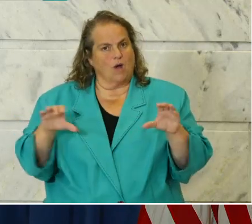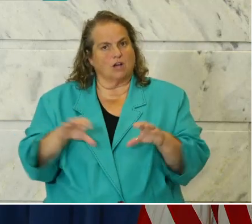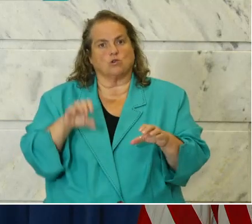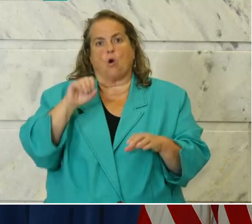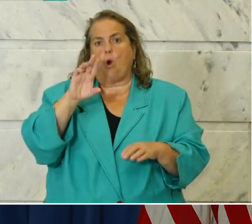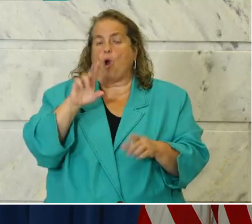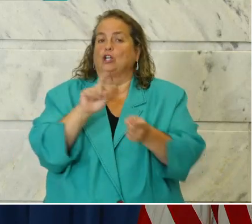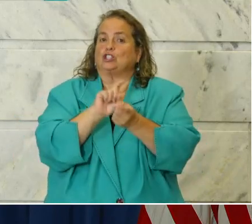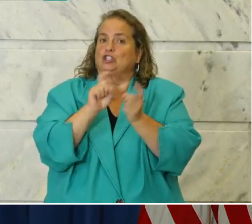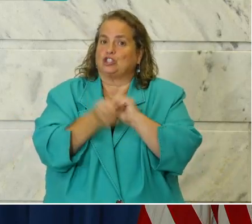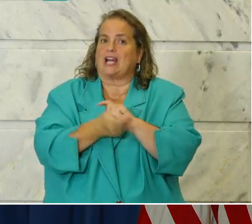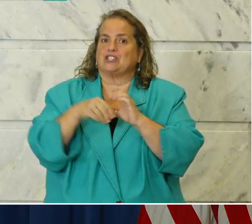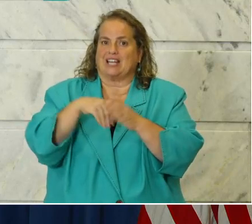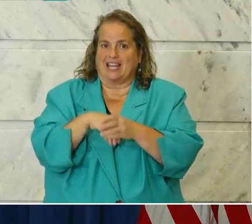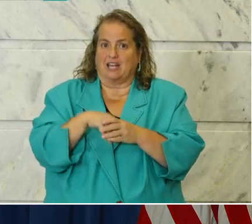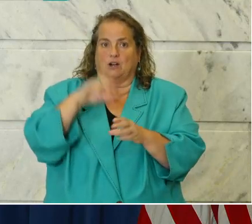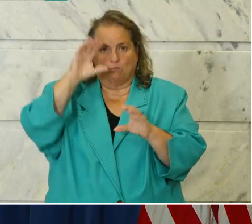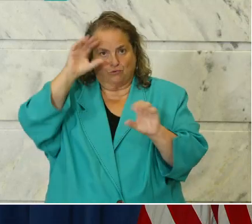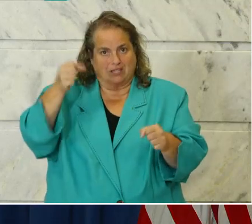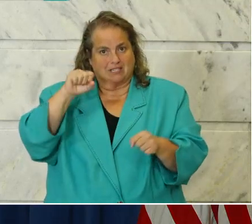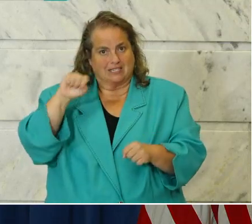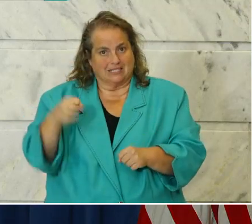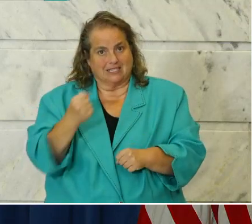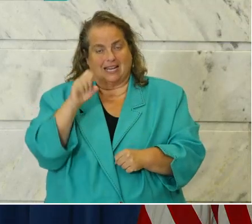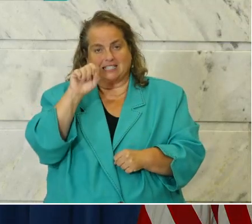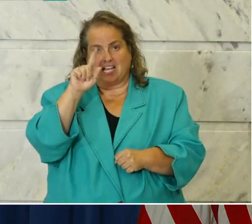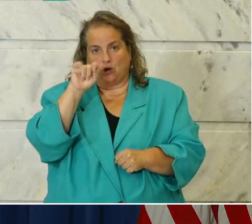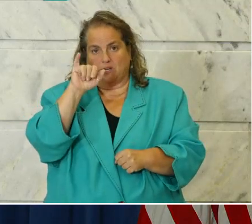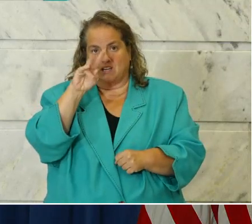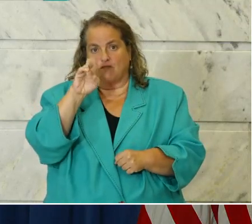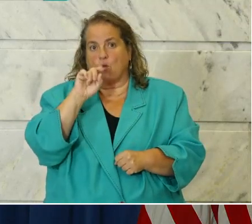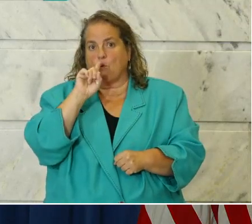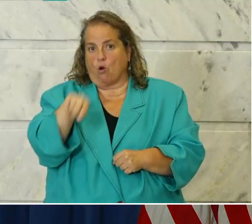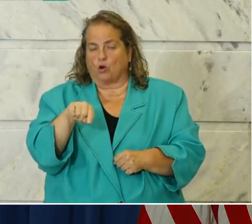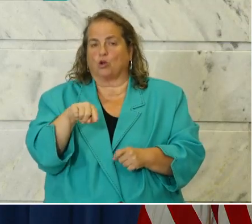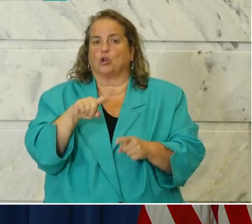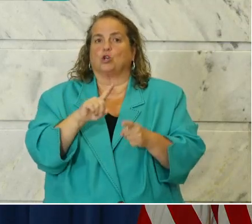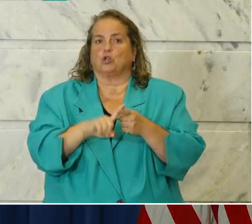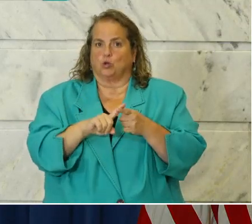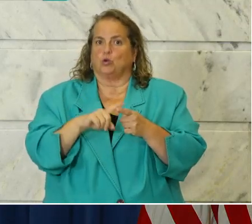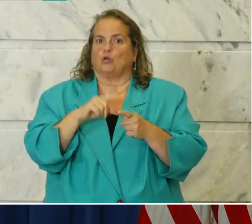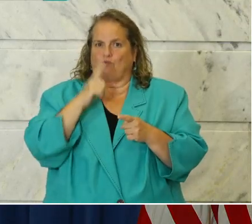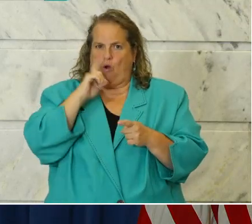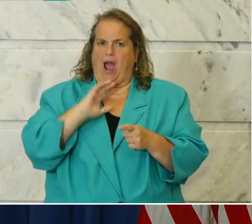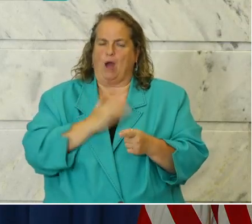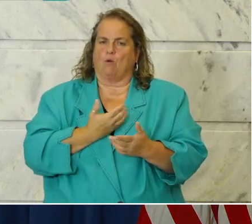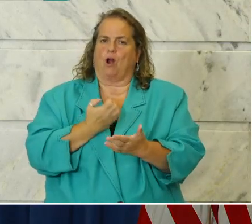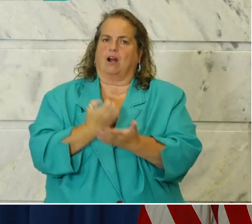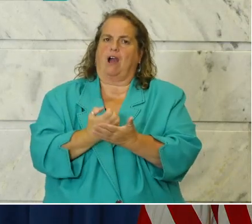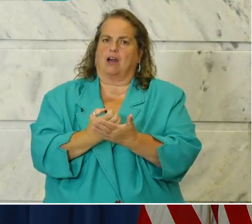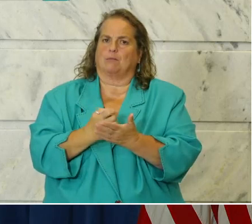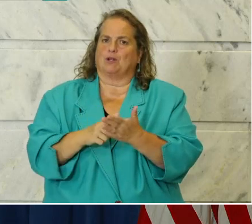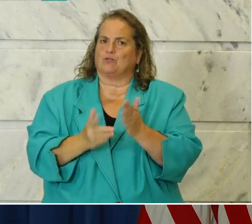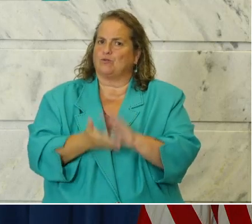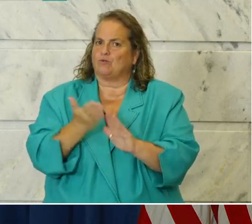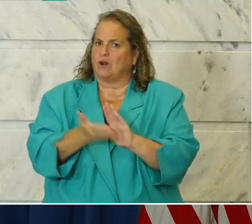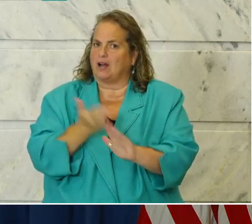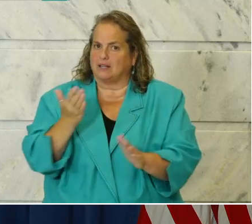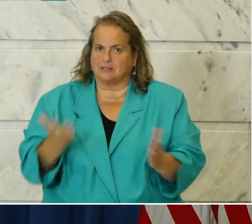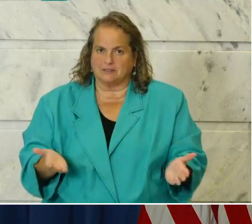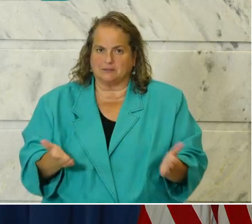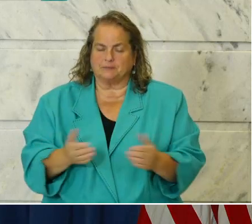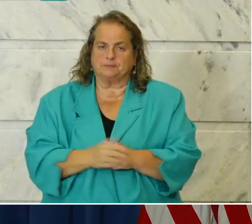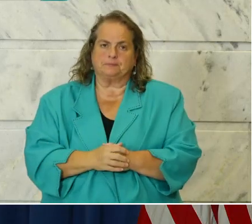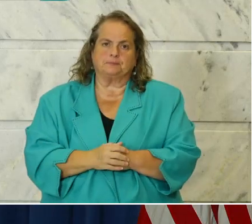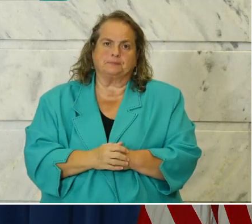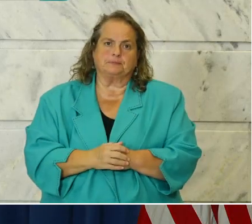move forward. Our future economy absolutely depends on it. Next, let me give